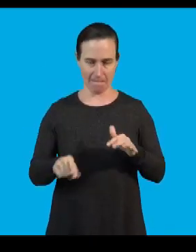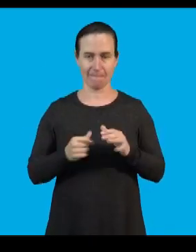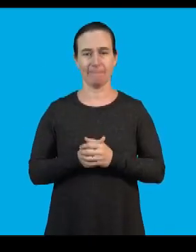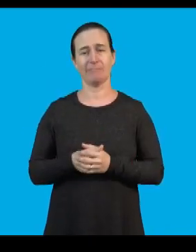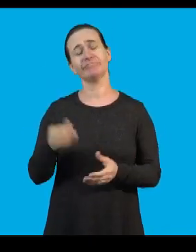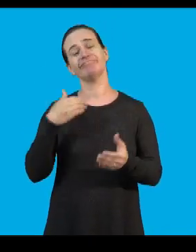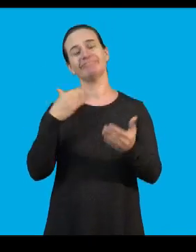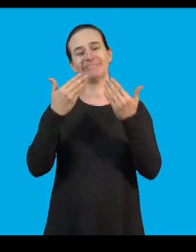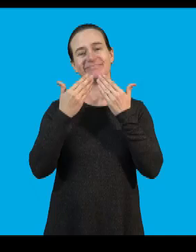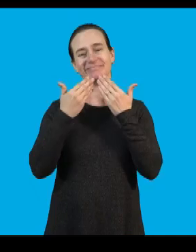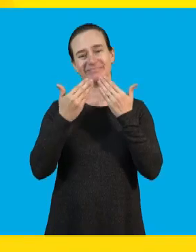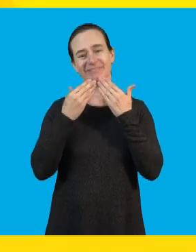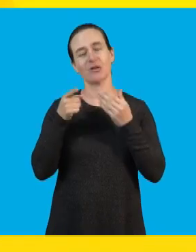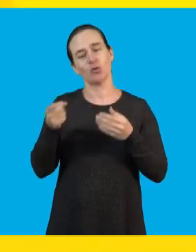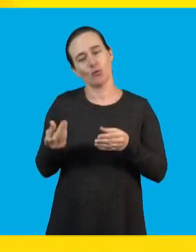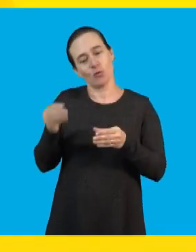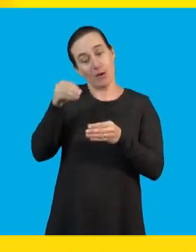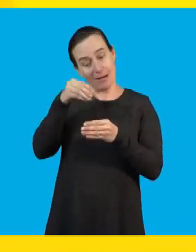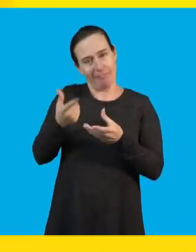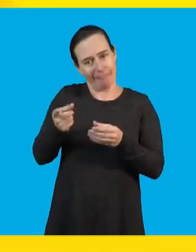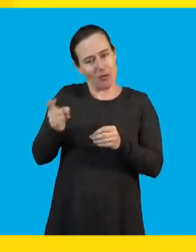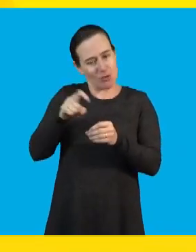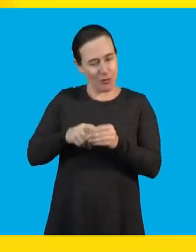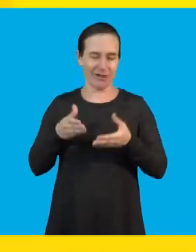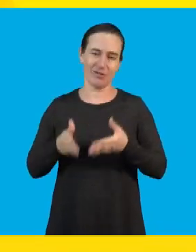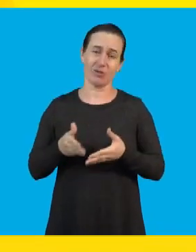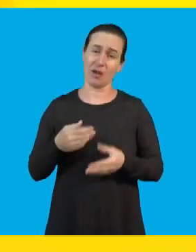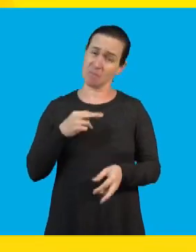exams, all right? We thank you so much for being part of the